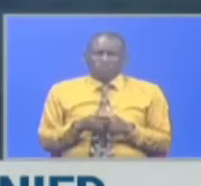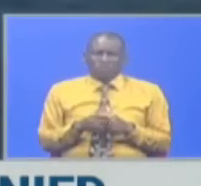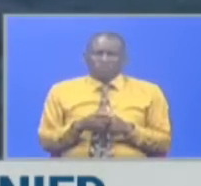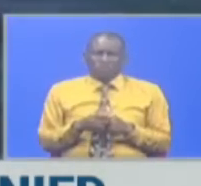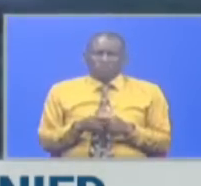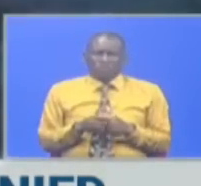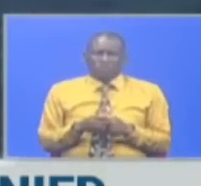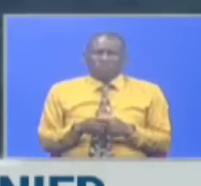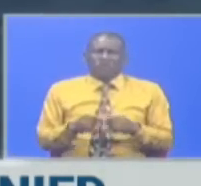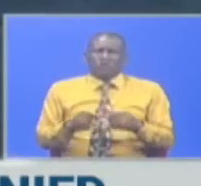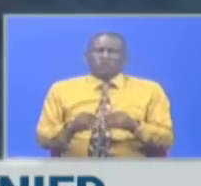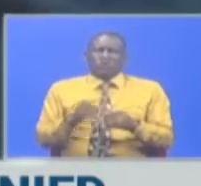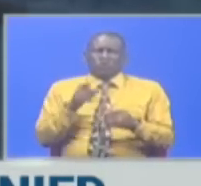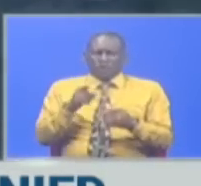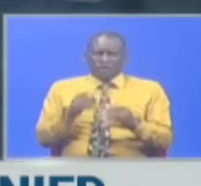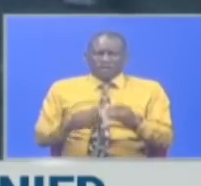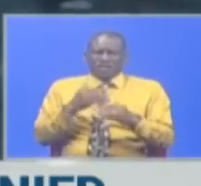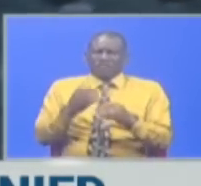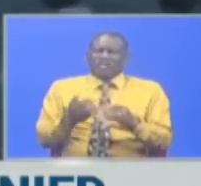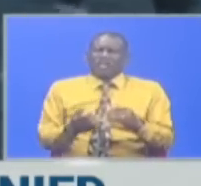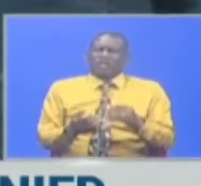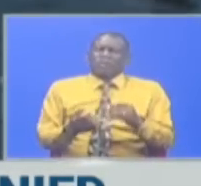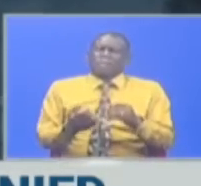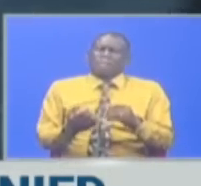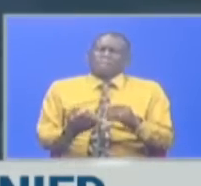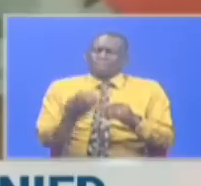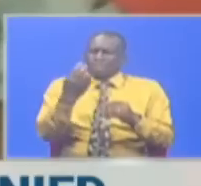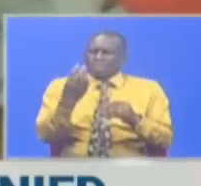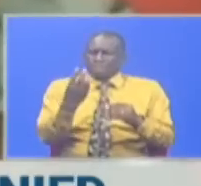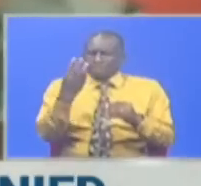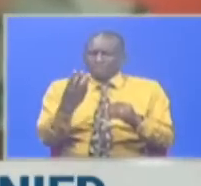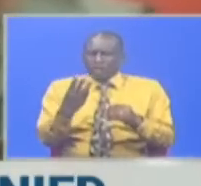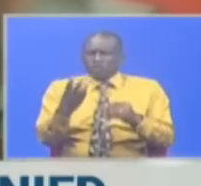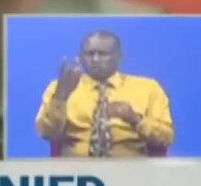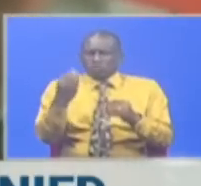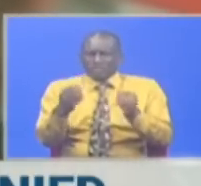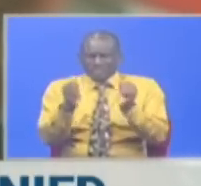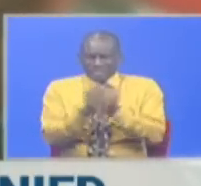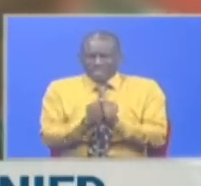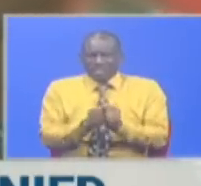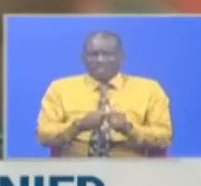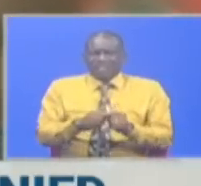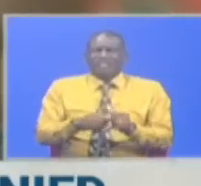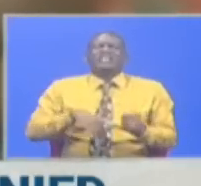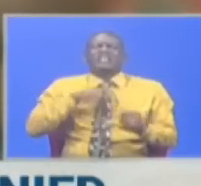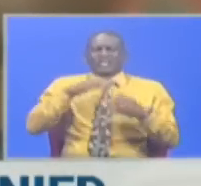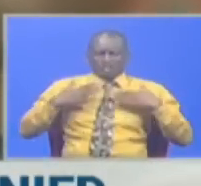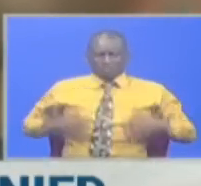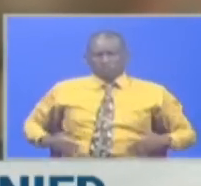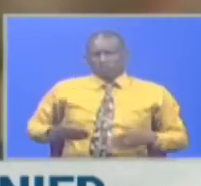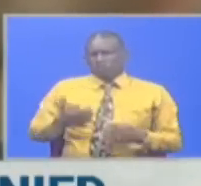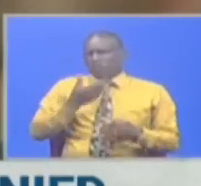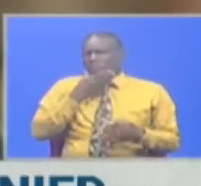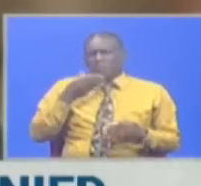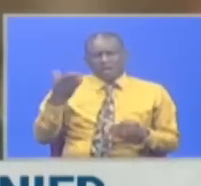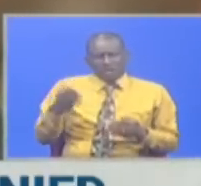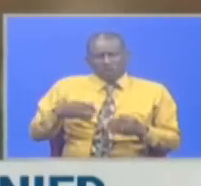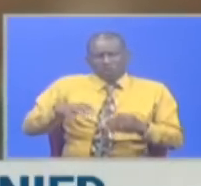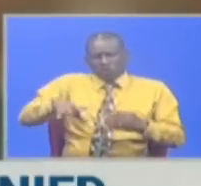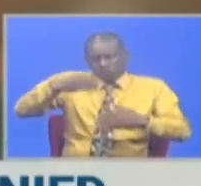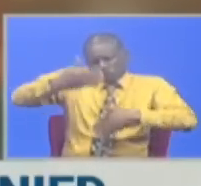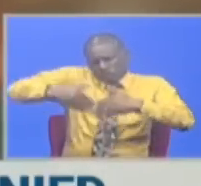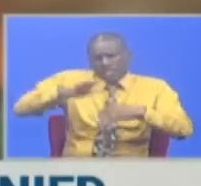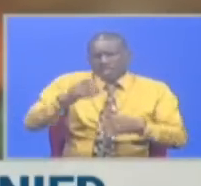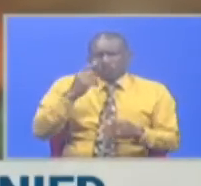One afternoon in March 2010, the lifeless body of Hesmon Kidera was discovered in a thicket not far from his home on